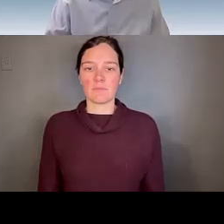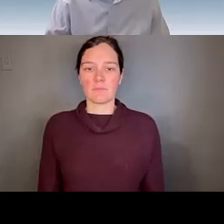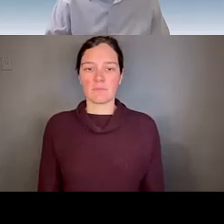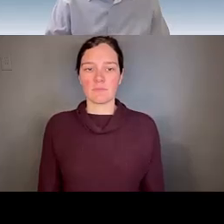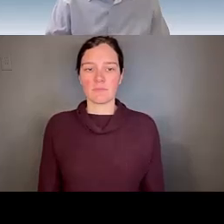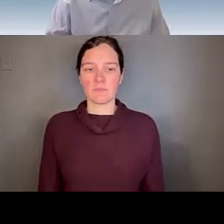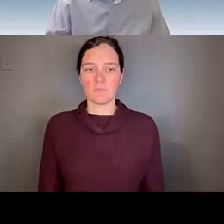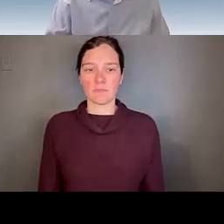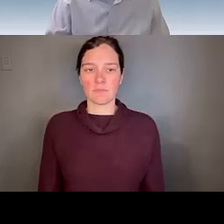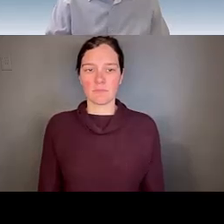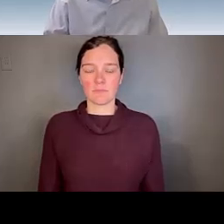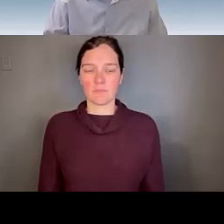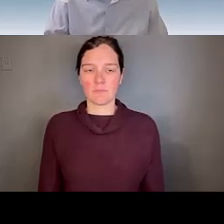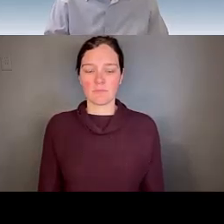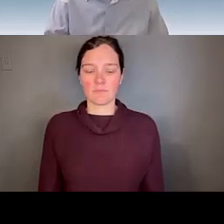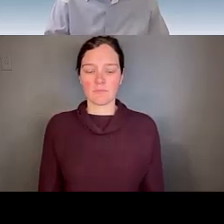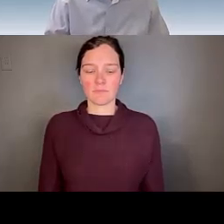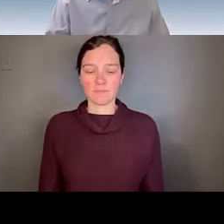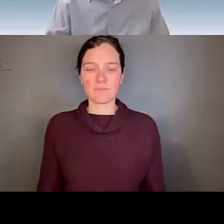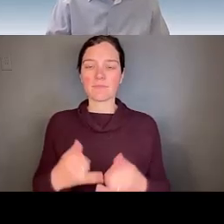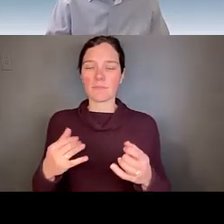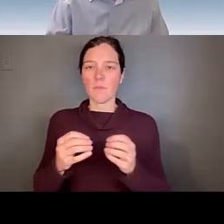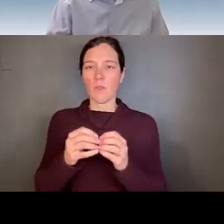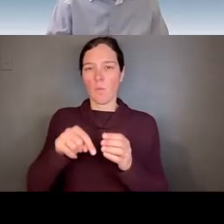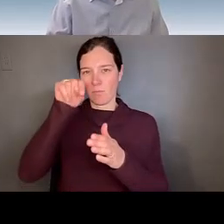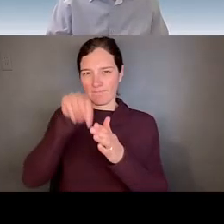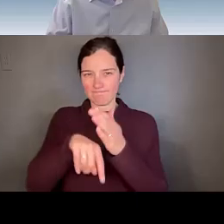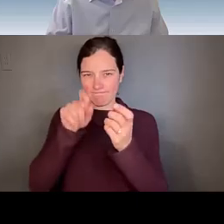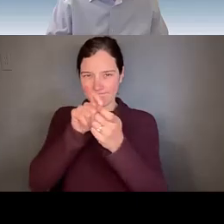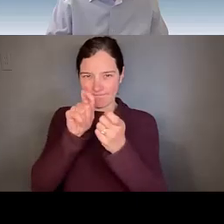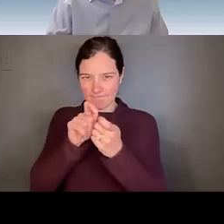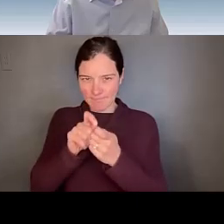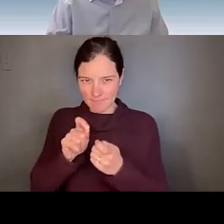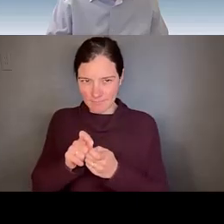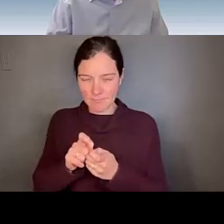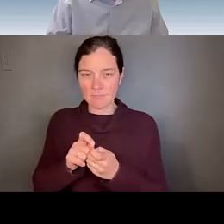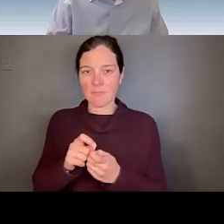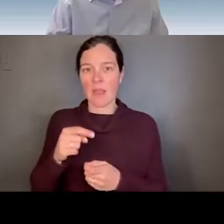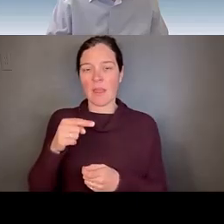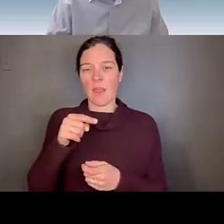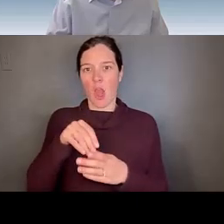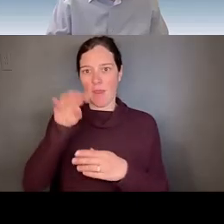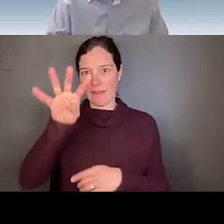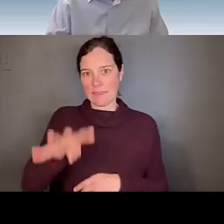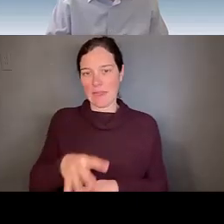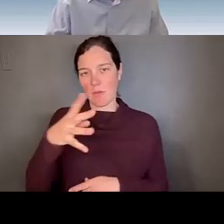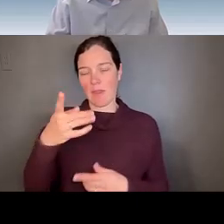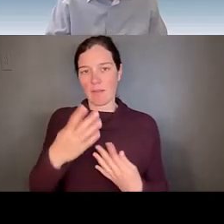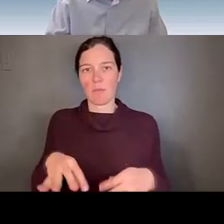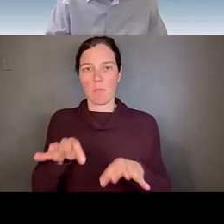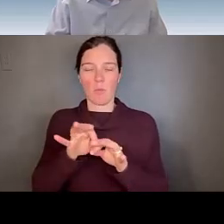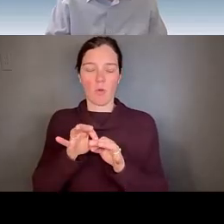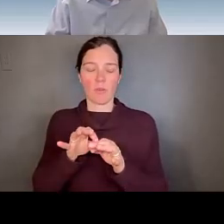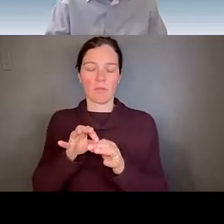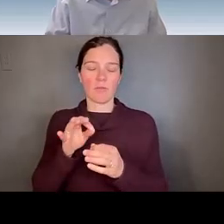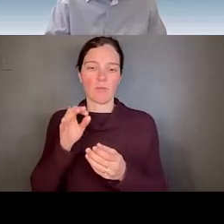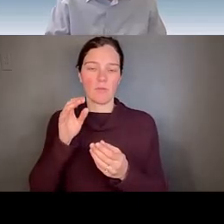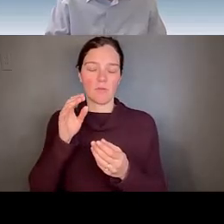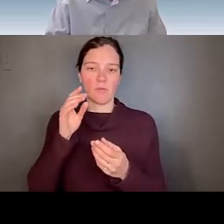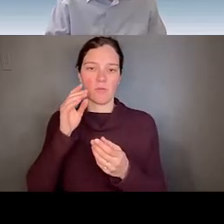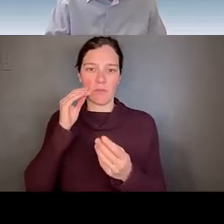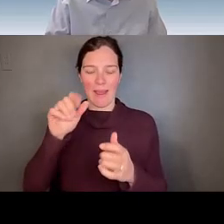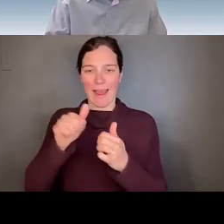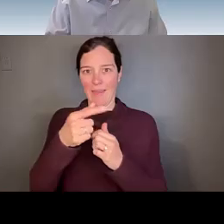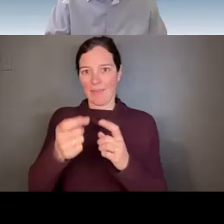I'm going to get into a little bit more detail on uncompensated care costs here in the table, which is really important to understanding how these uncompensated costs affect